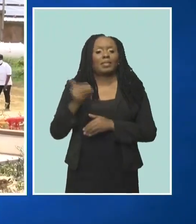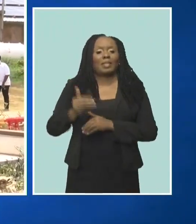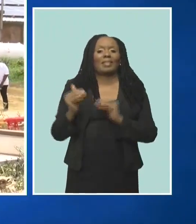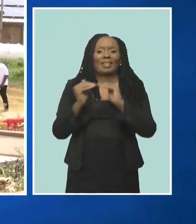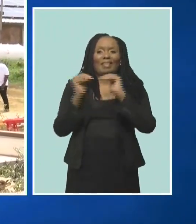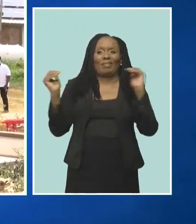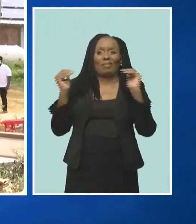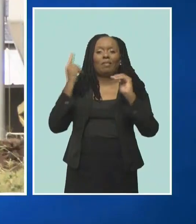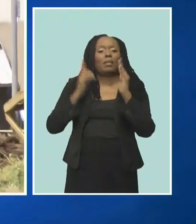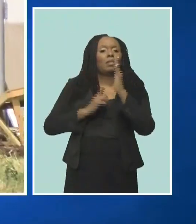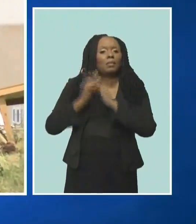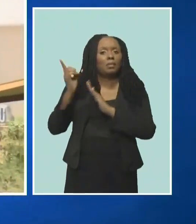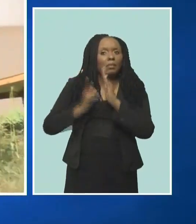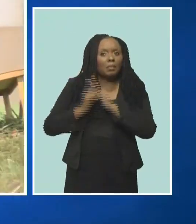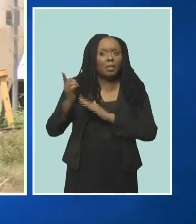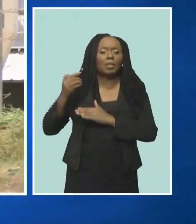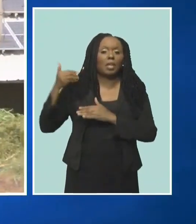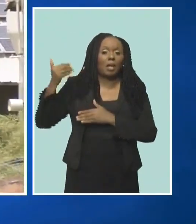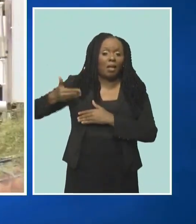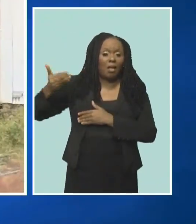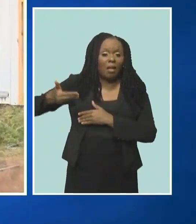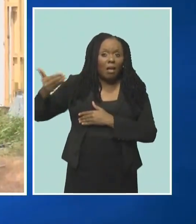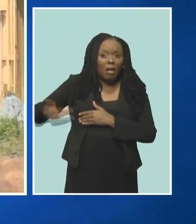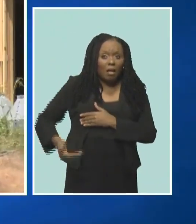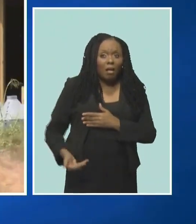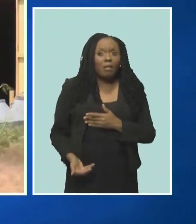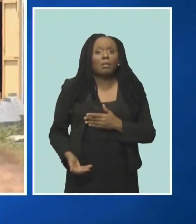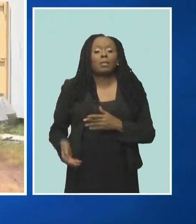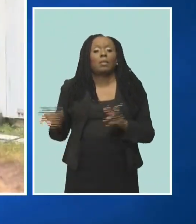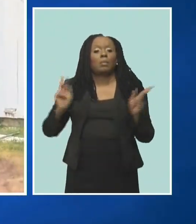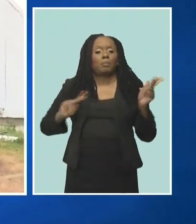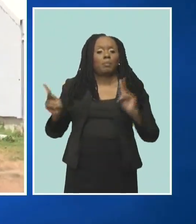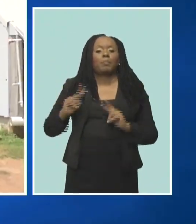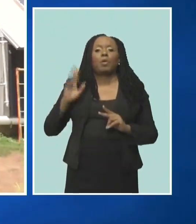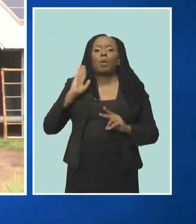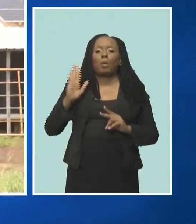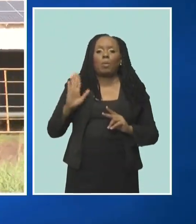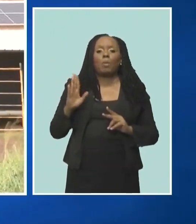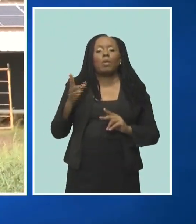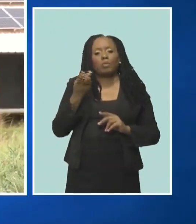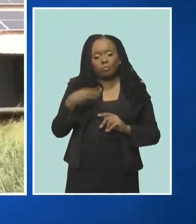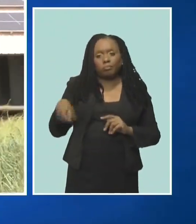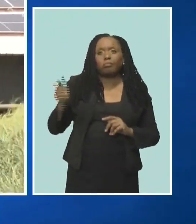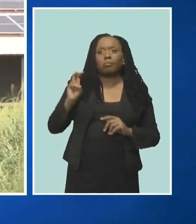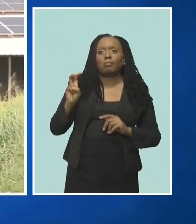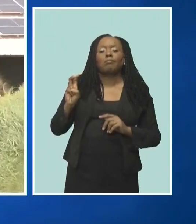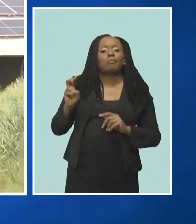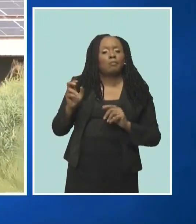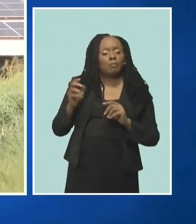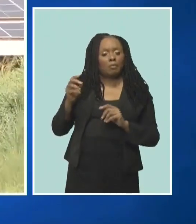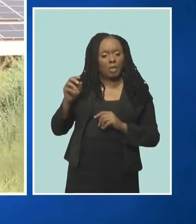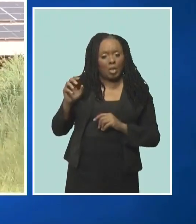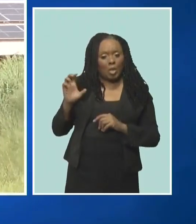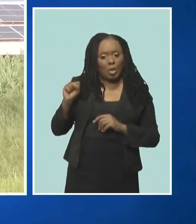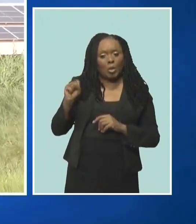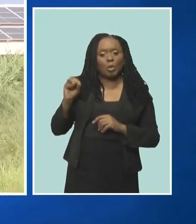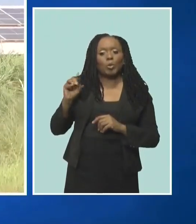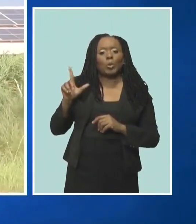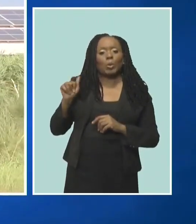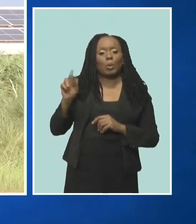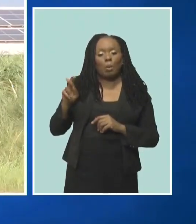of generation that will eventually substitute for the thermal generation and pave the way to